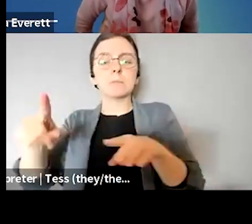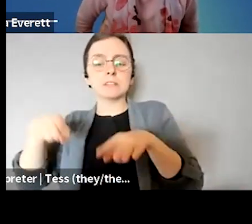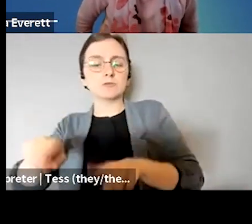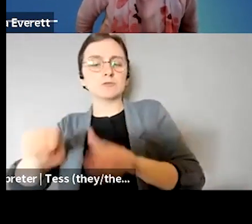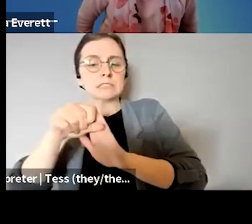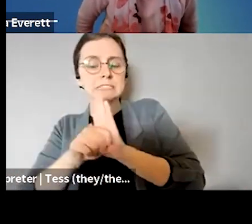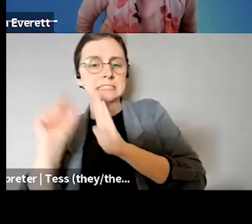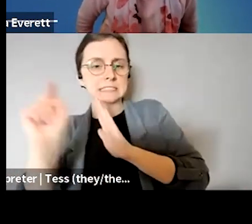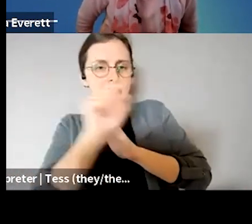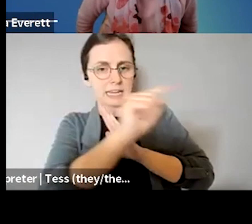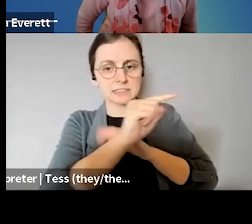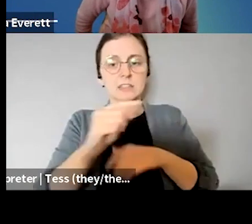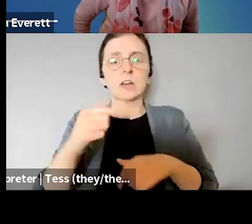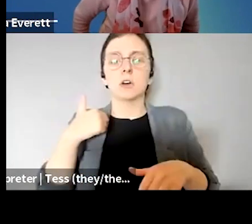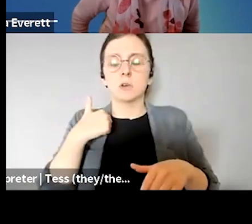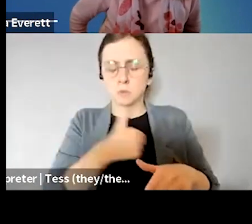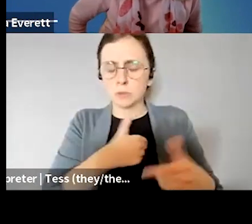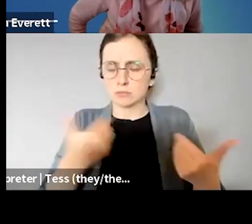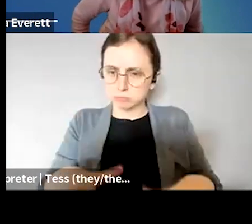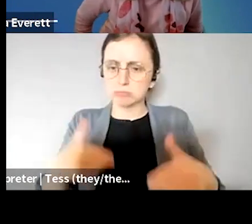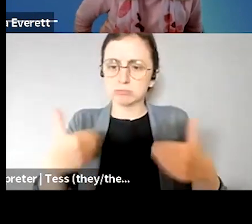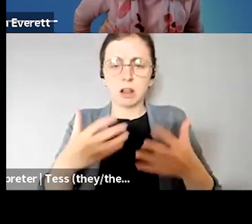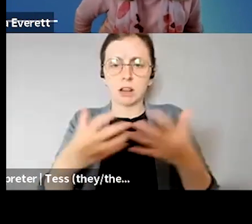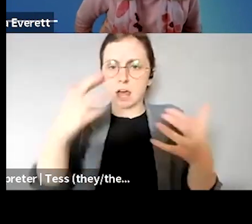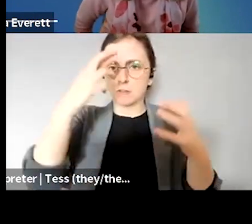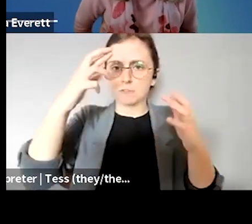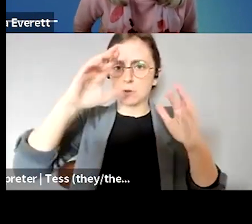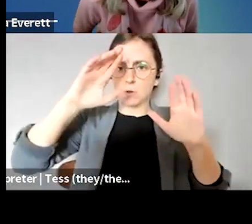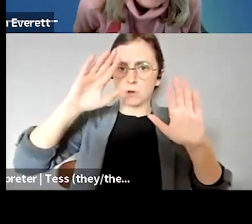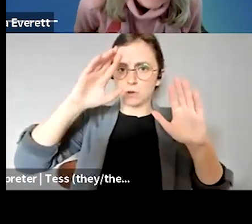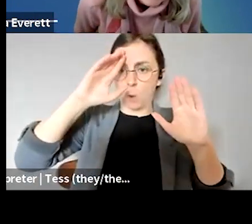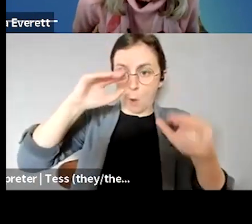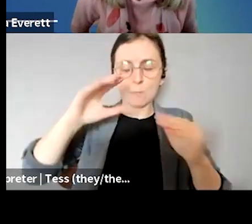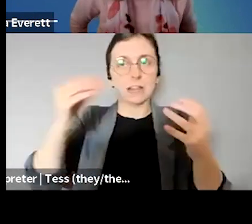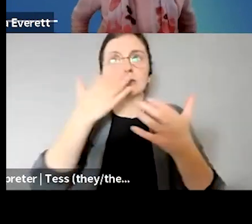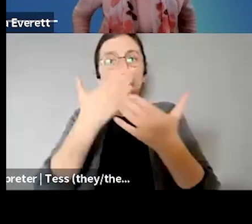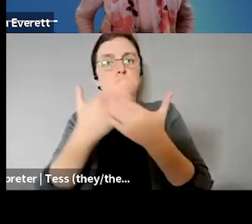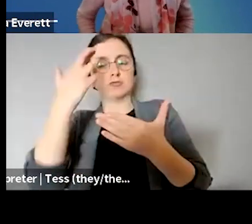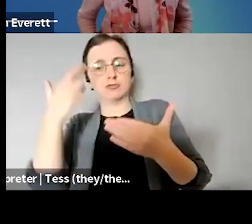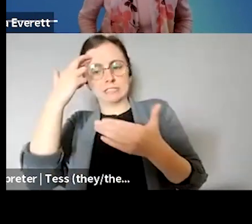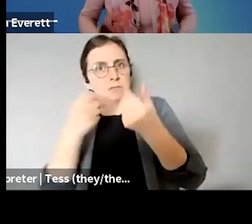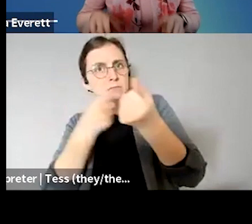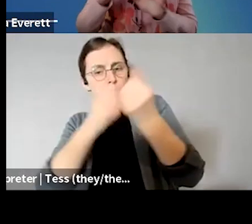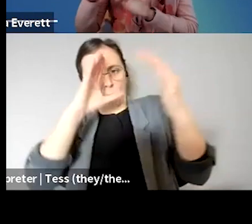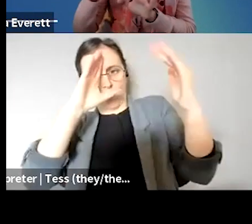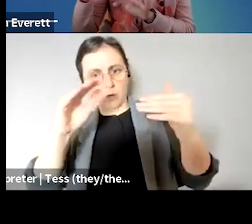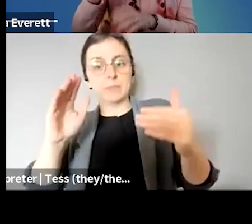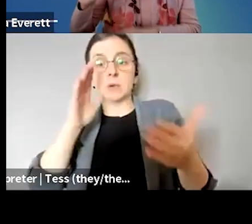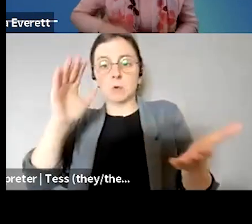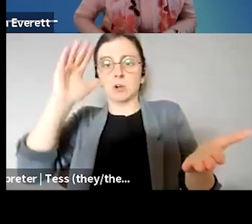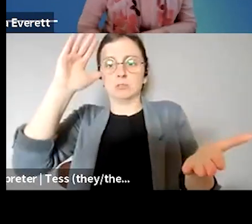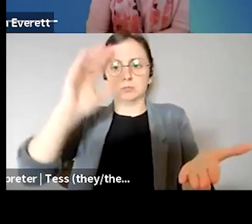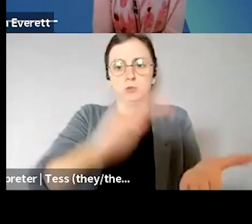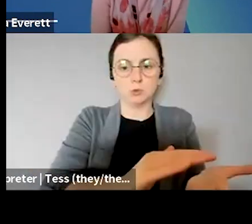But we have a lot of hope, a lot of good reason to have hope that that's going to be the case, that we'll be able to reduce higher